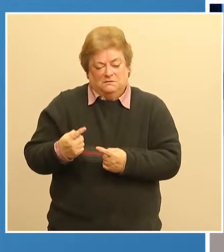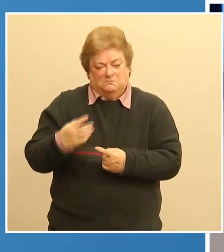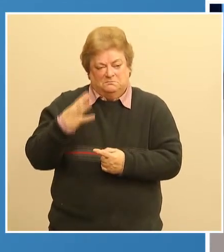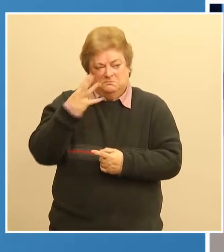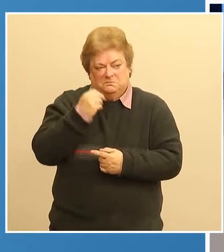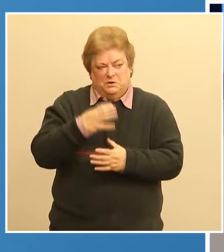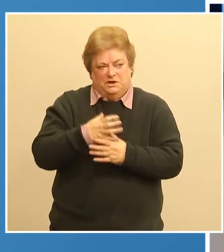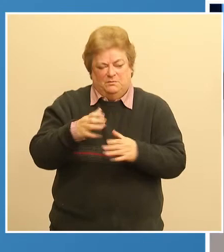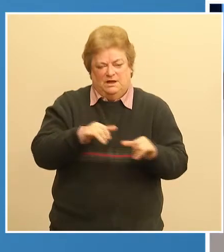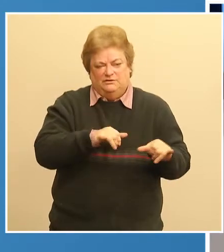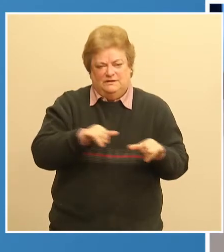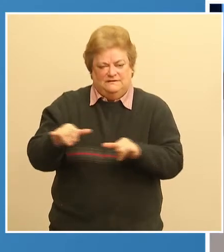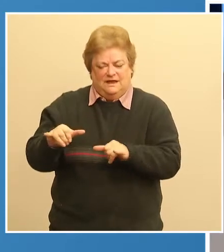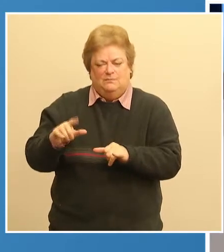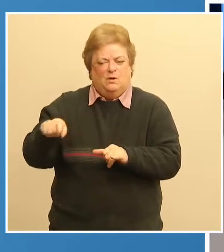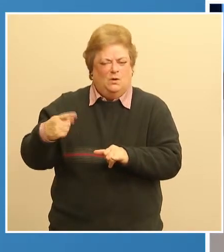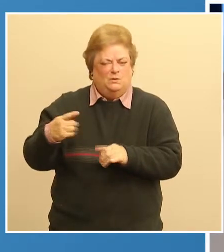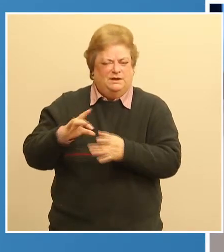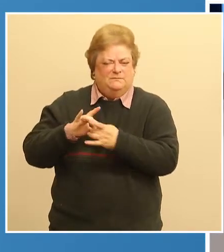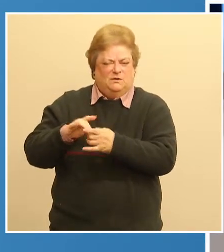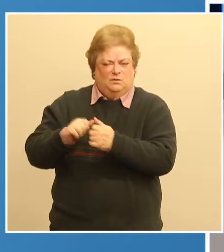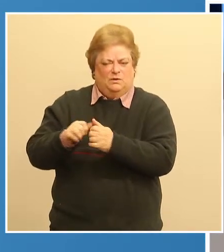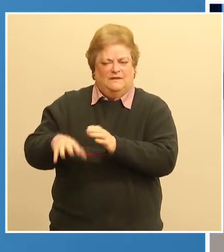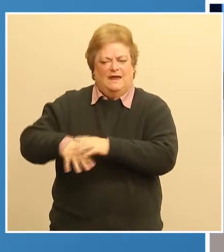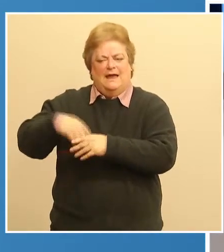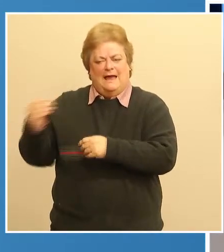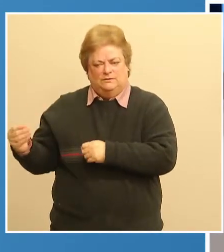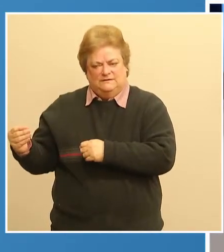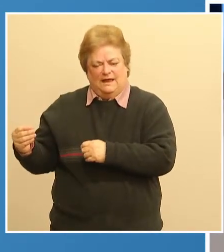same, other than the outdoor gathering.